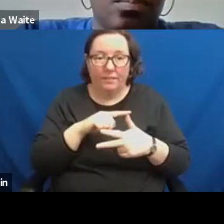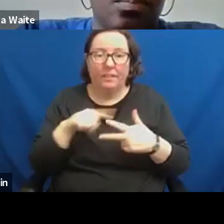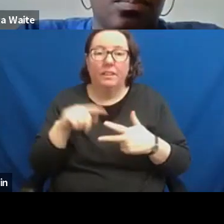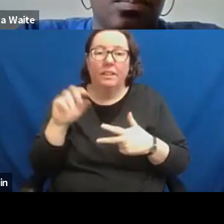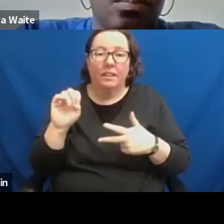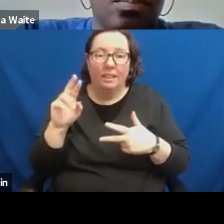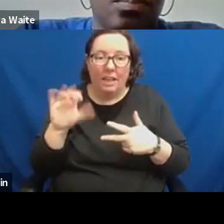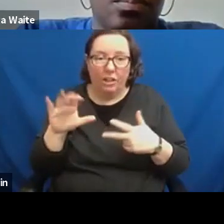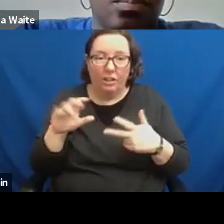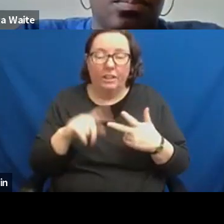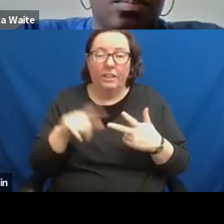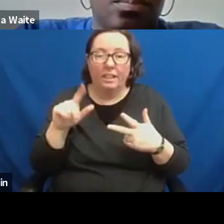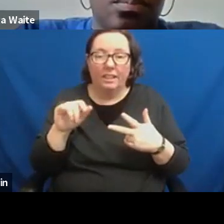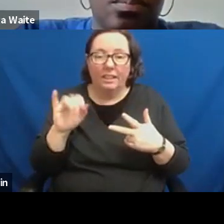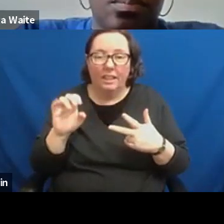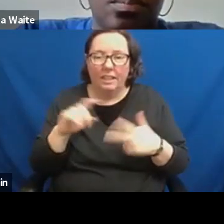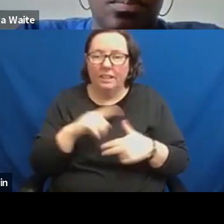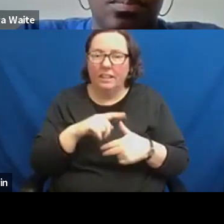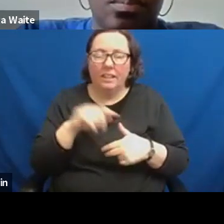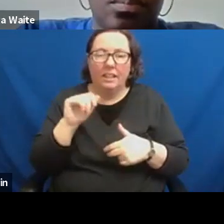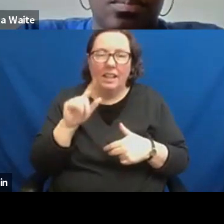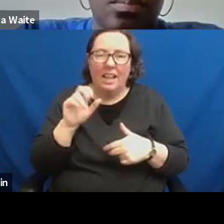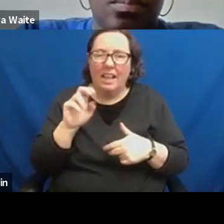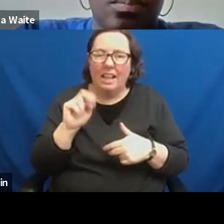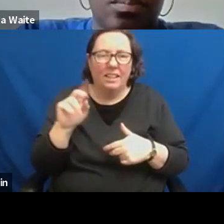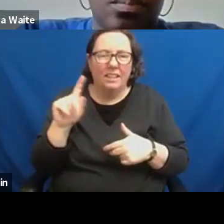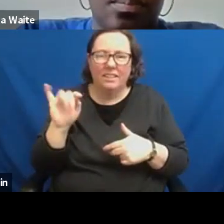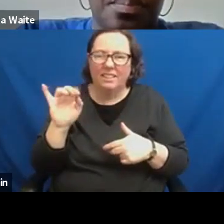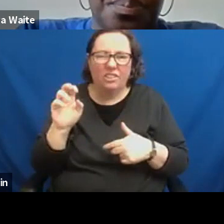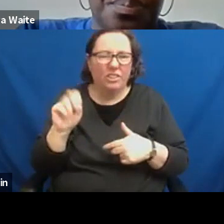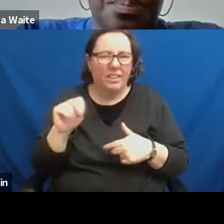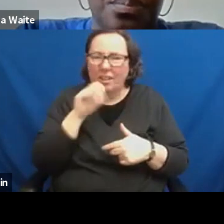Chi. I can't see Alan Tian.